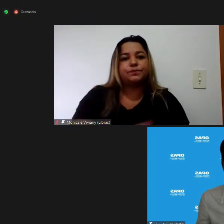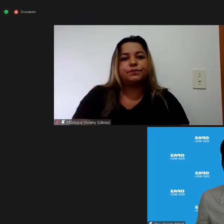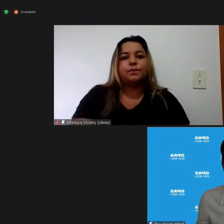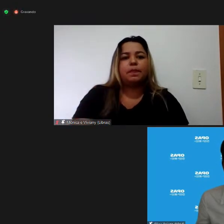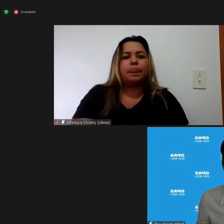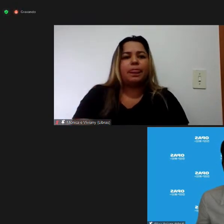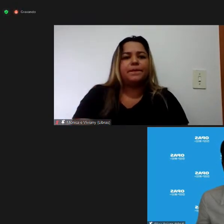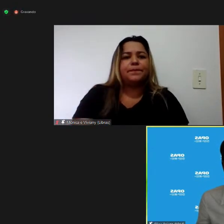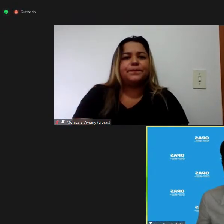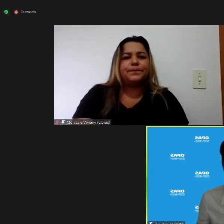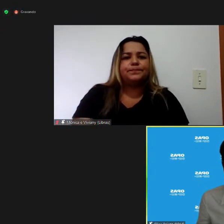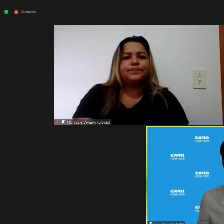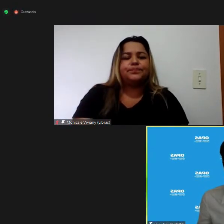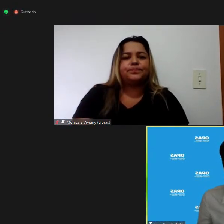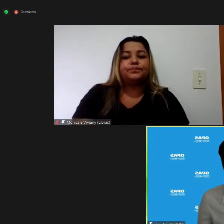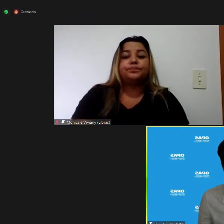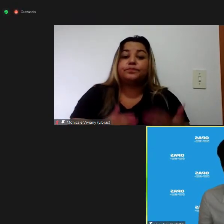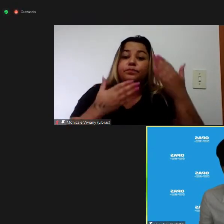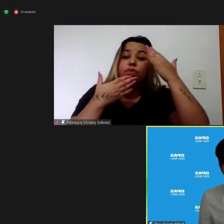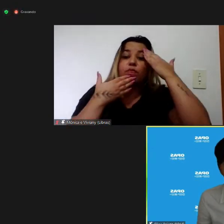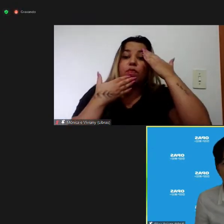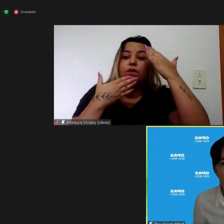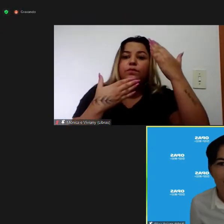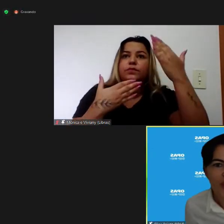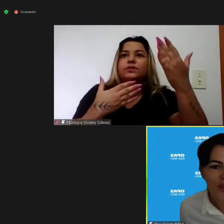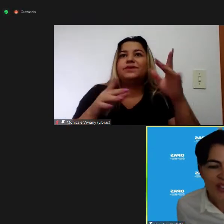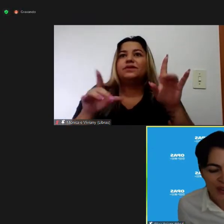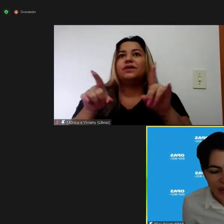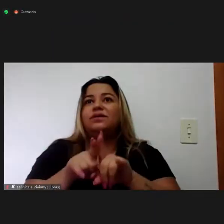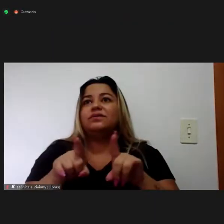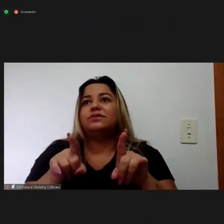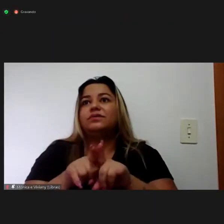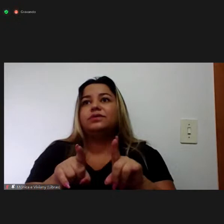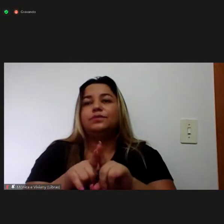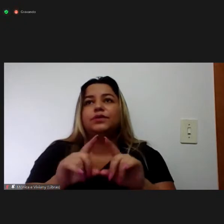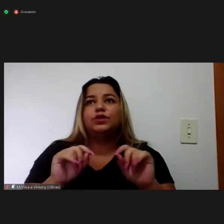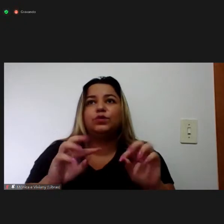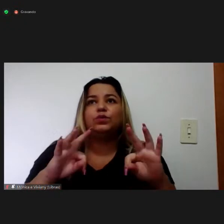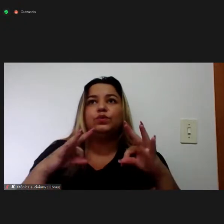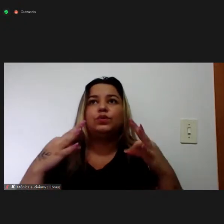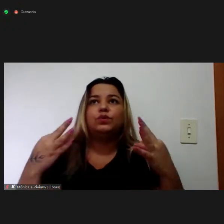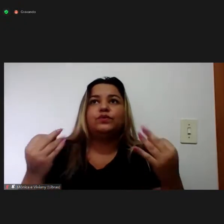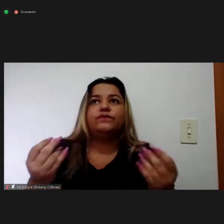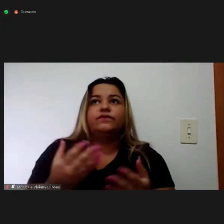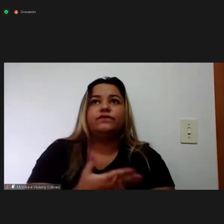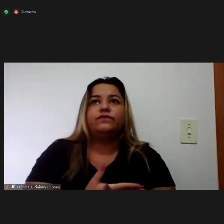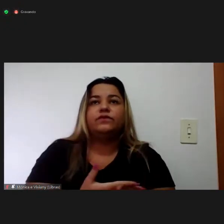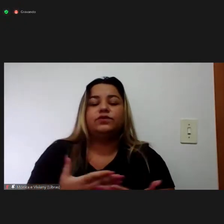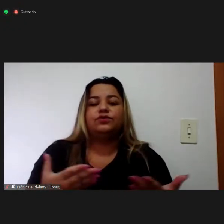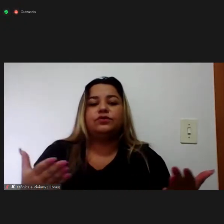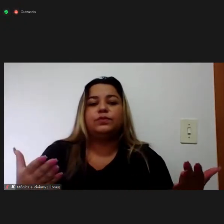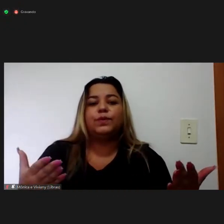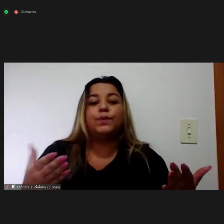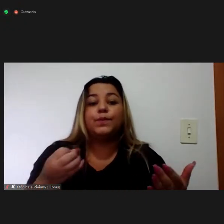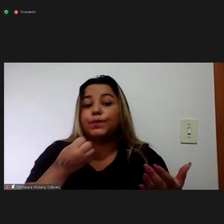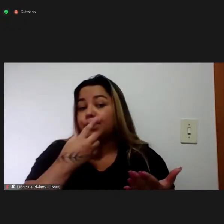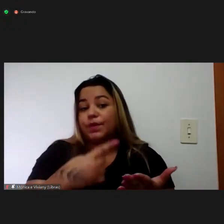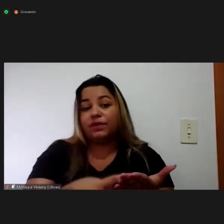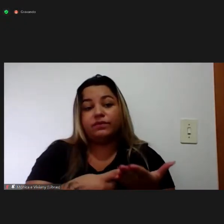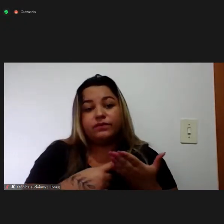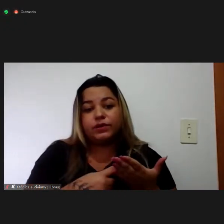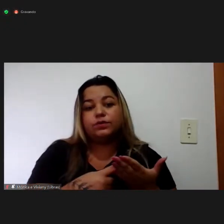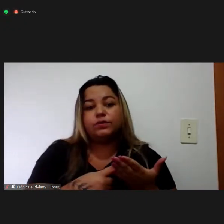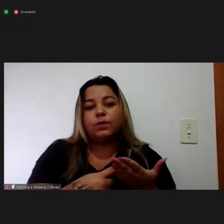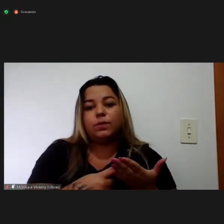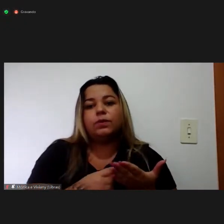floor. Muito obrigada, Lorena. Olá a Thank you, todos e Lorena. todas. Hello to you all.